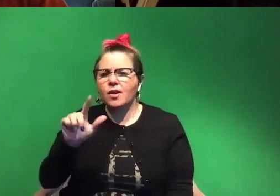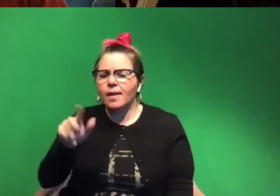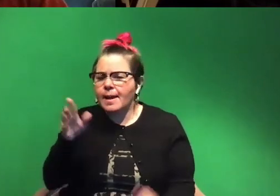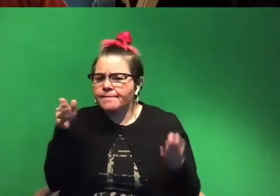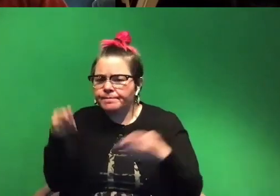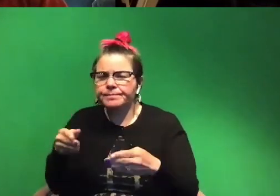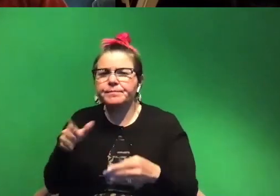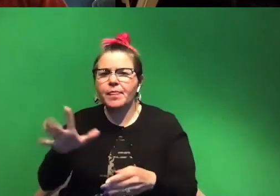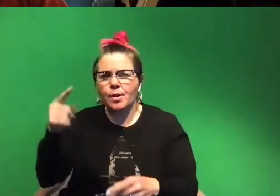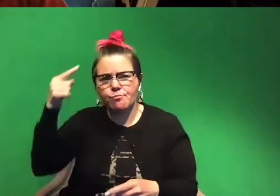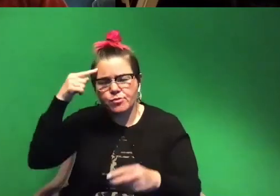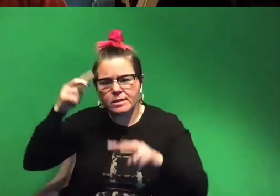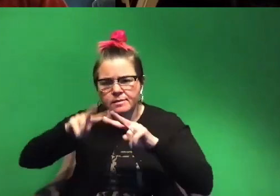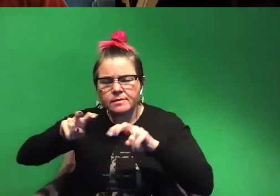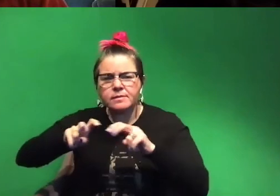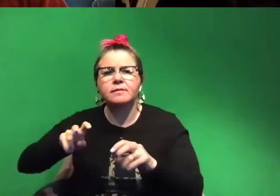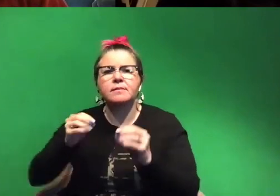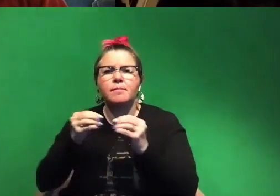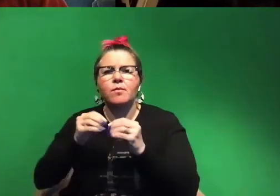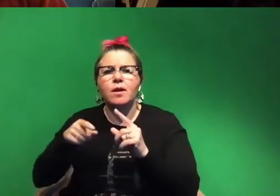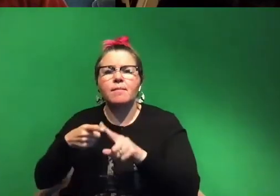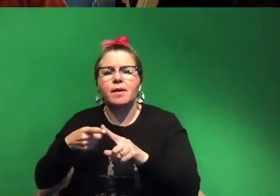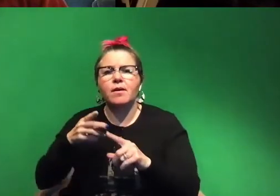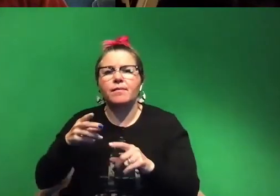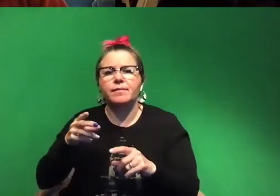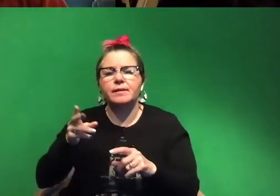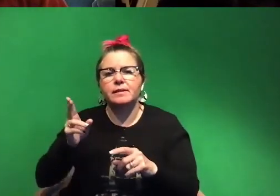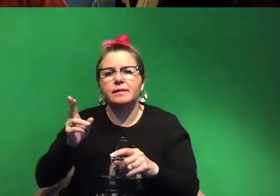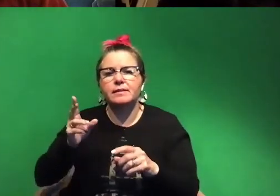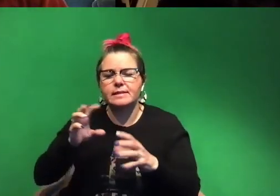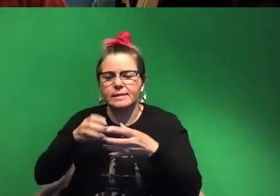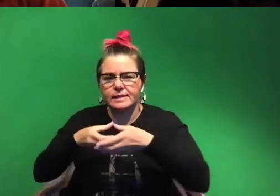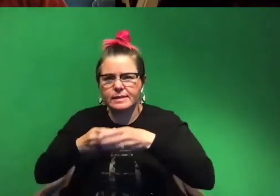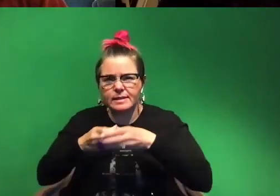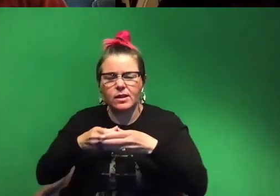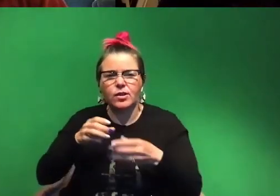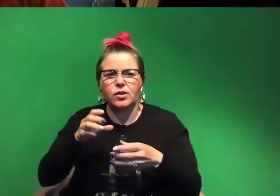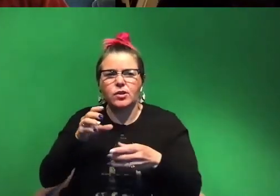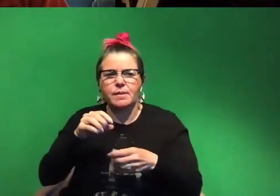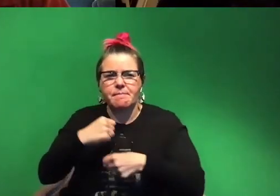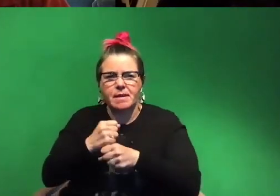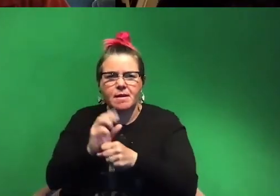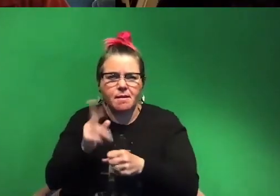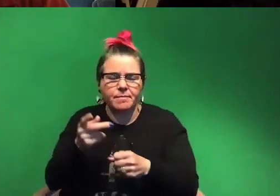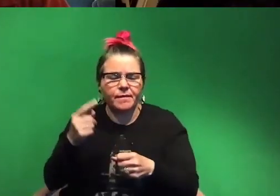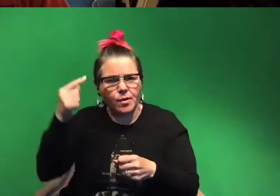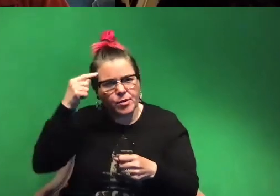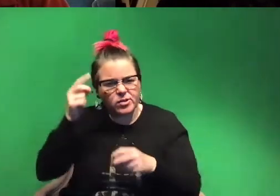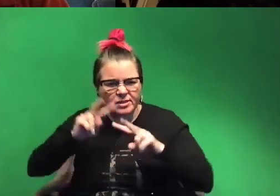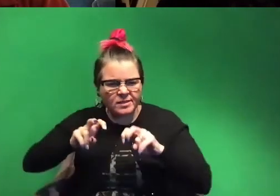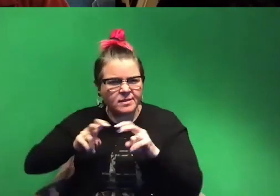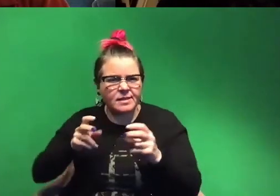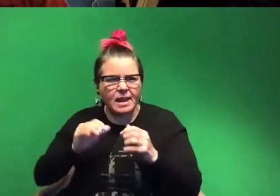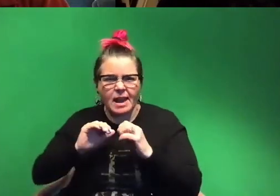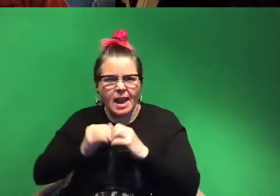their brains and a little bit more about the histology, so the cellular makeup of their brains, trying to figure out, how